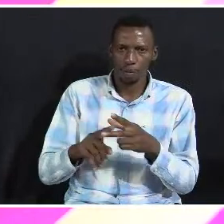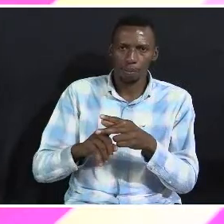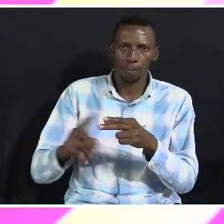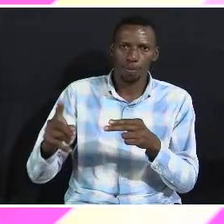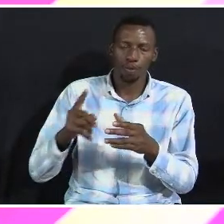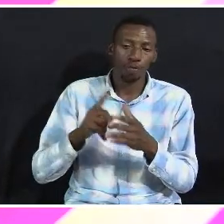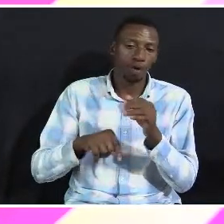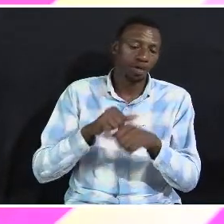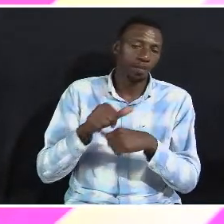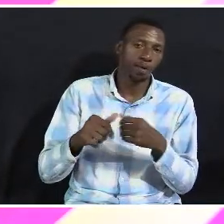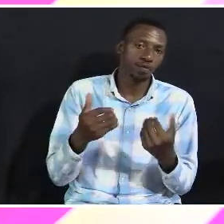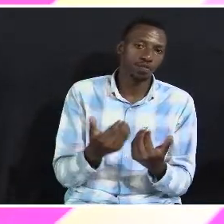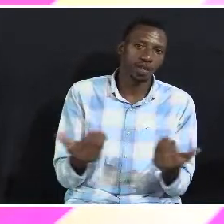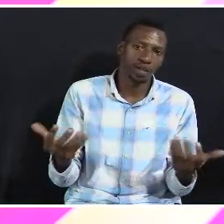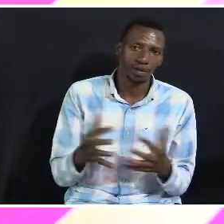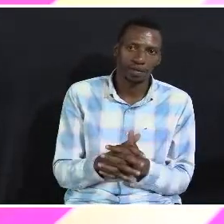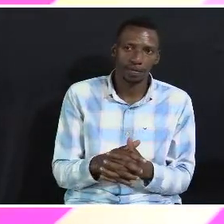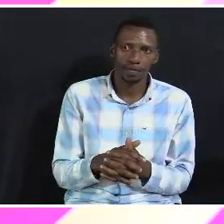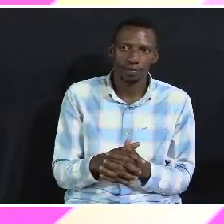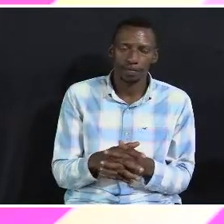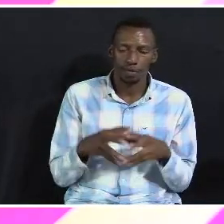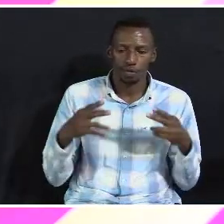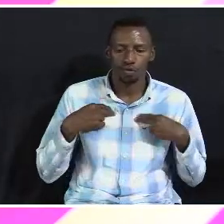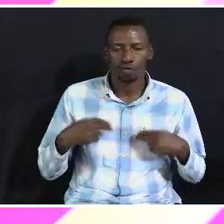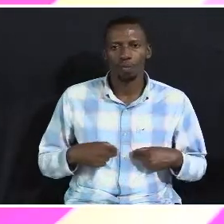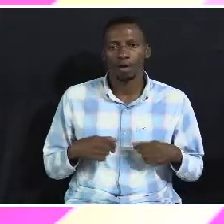child? What of a human being?